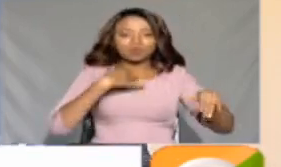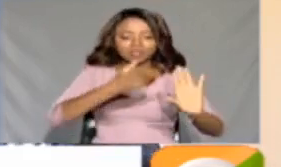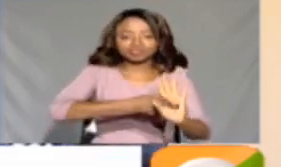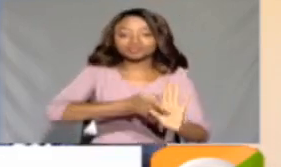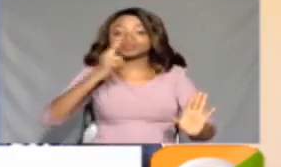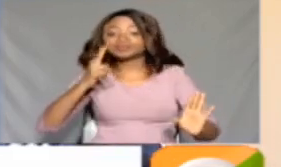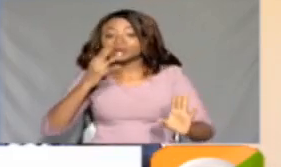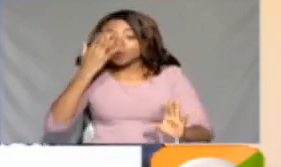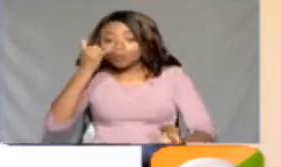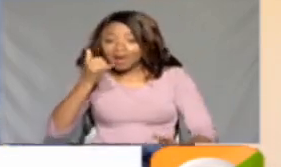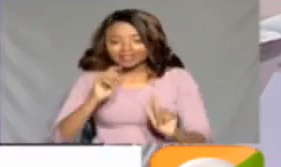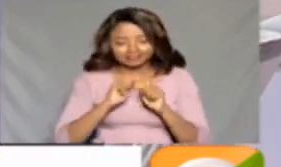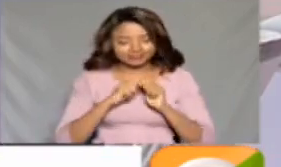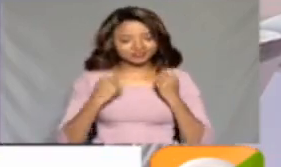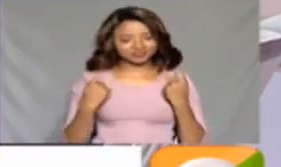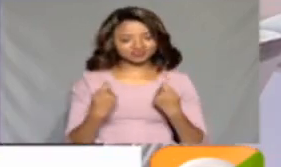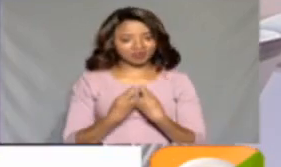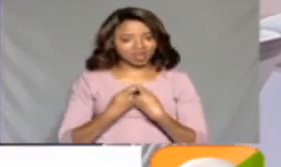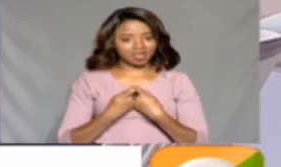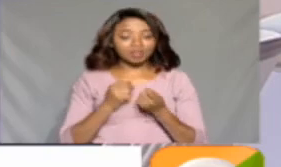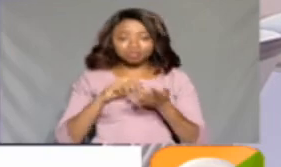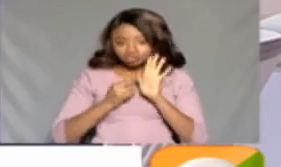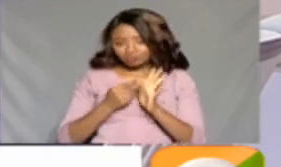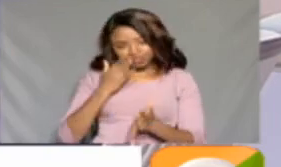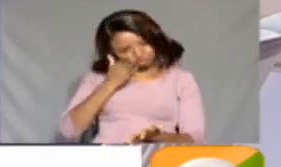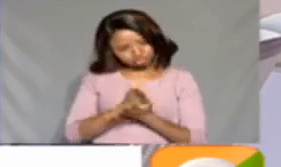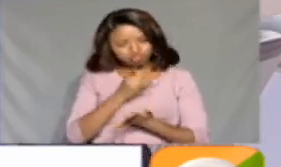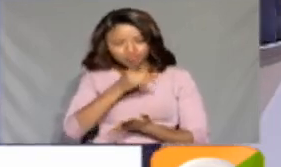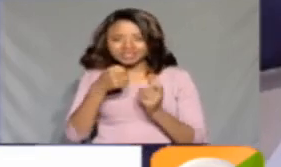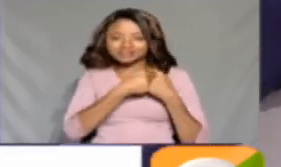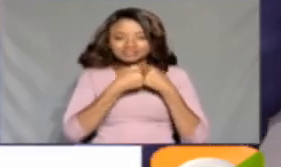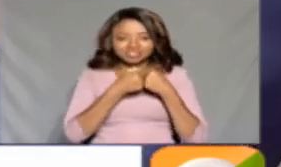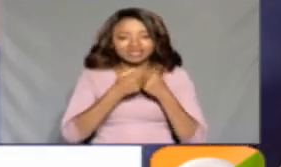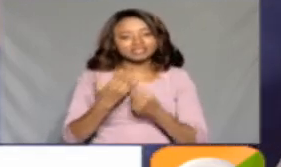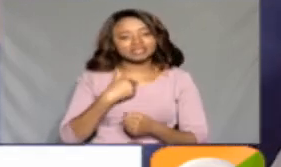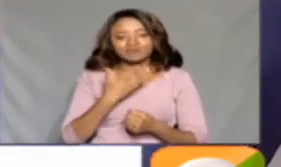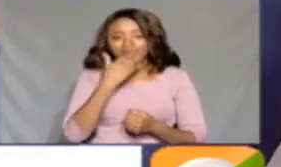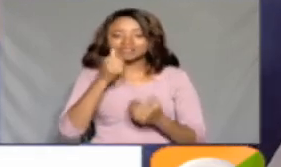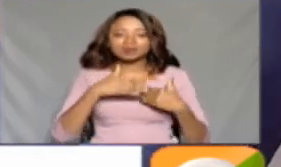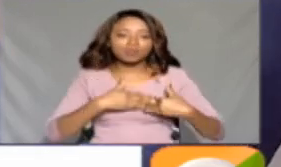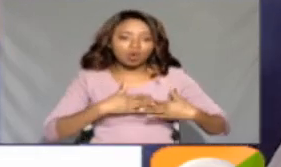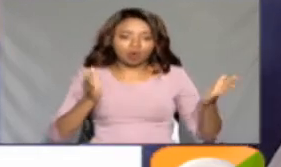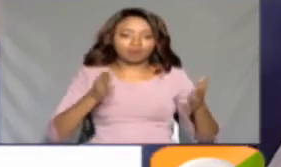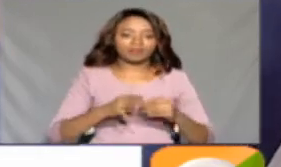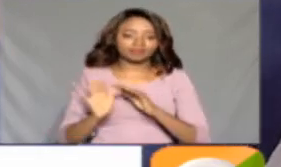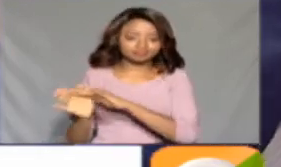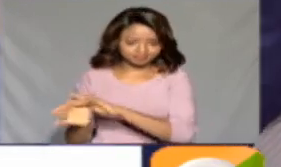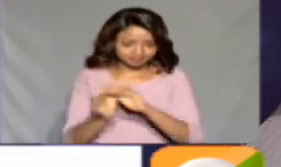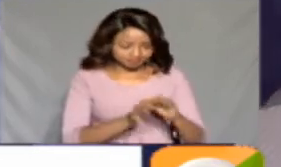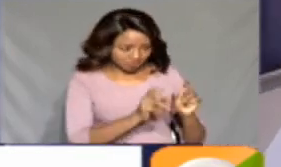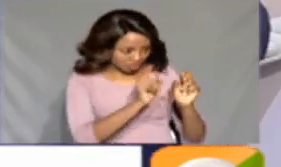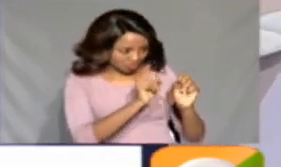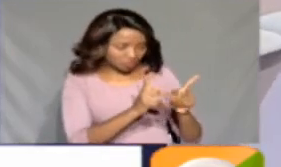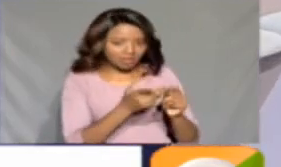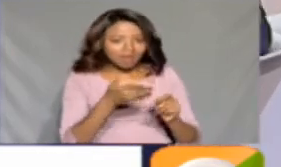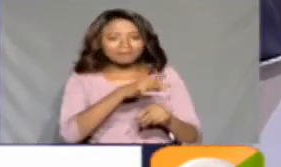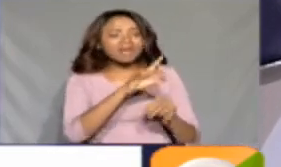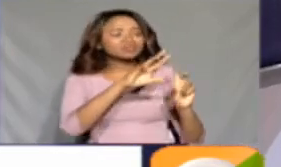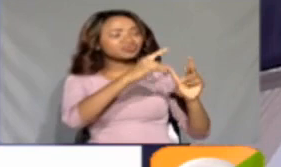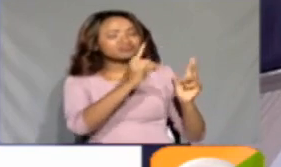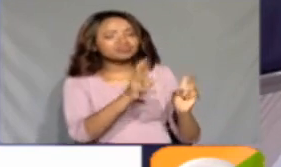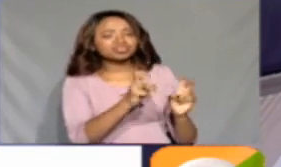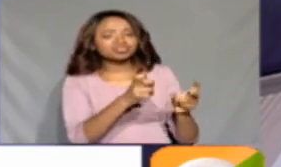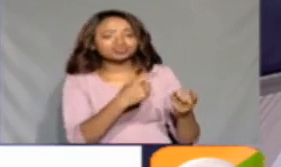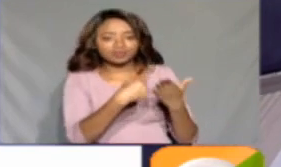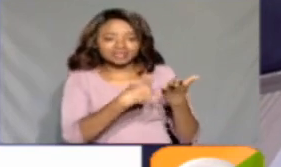tribal leaders. Okay. So those are challenges that we have, and I think it is good to be honest about them. Fair enough. Let's go back to the issue. I was talking about what Honorable